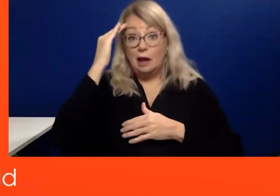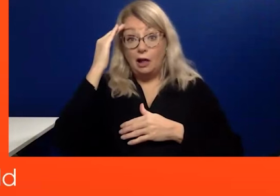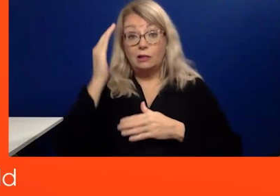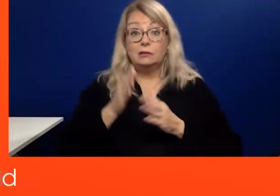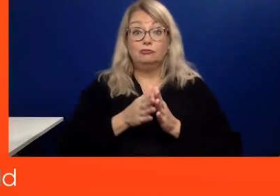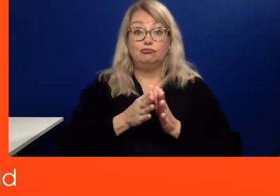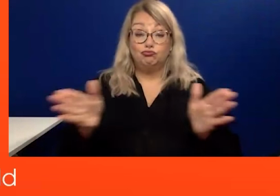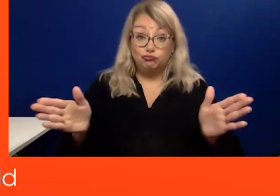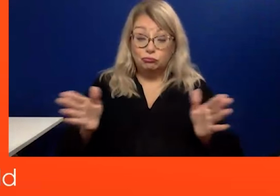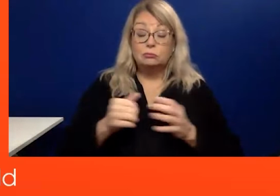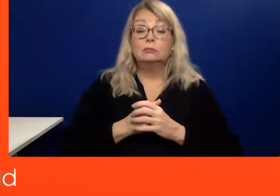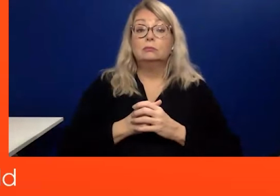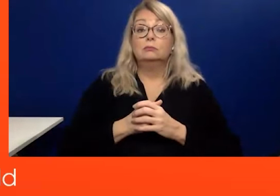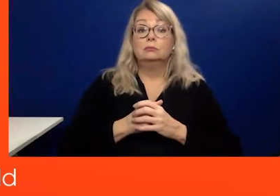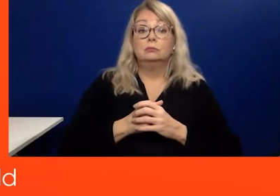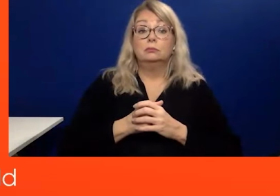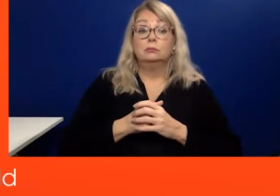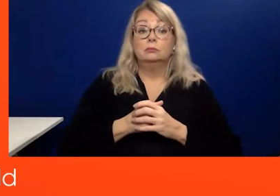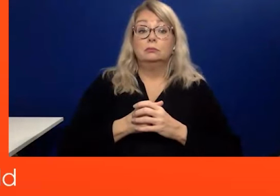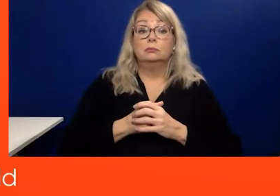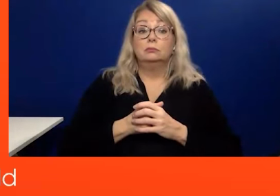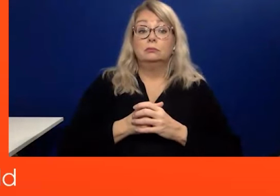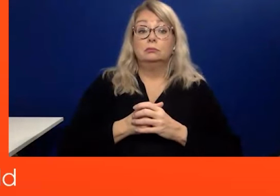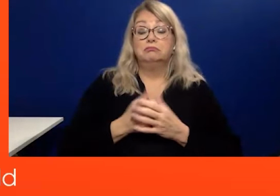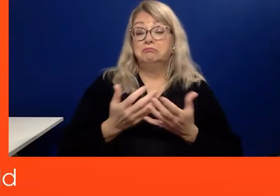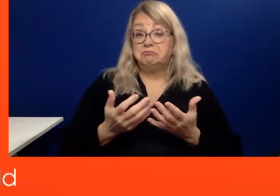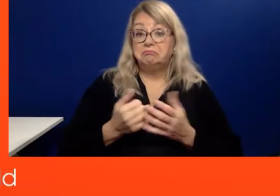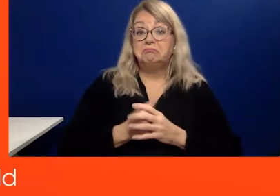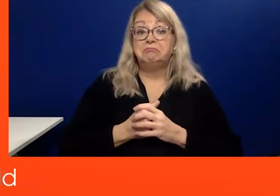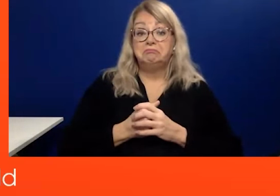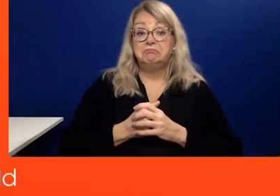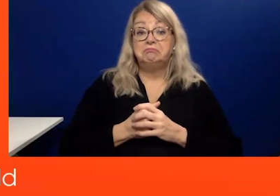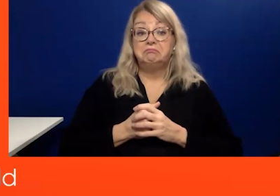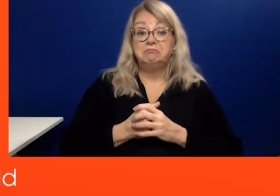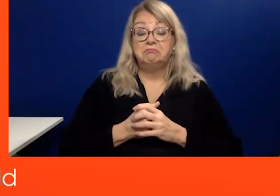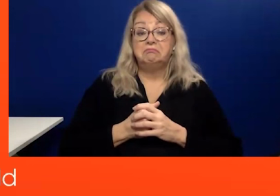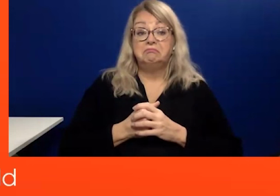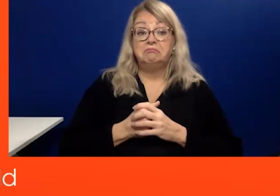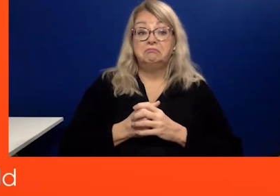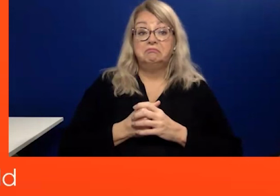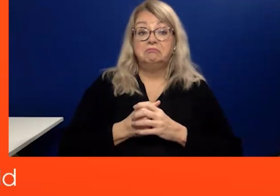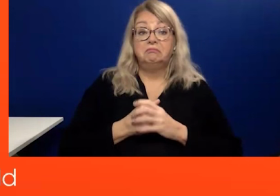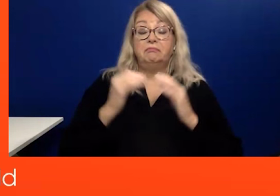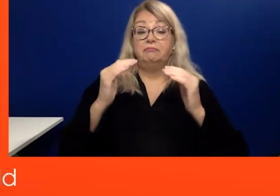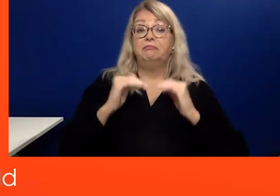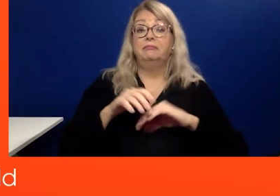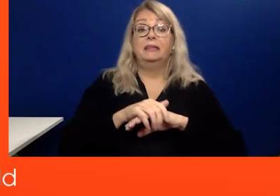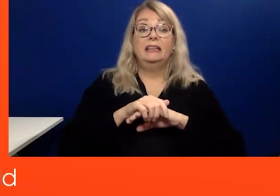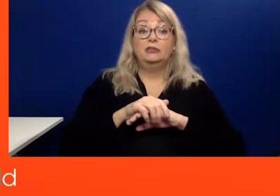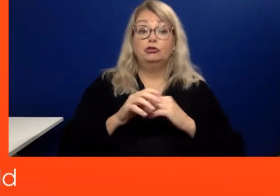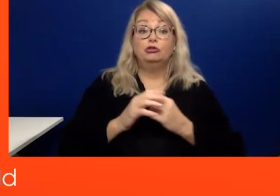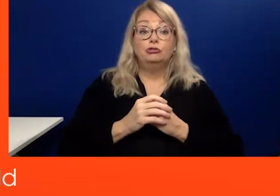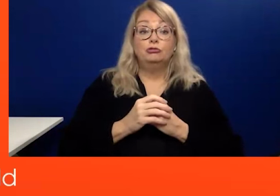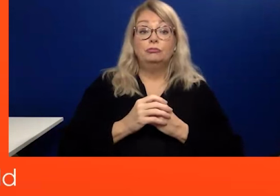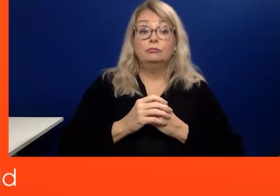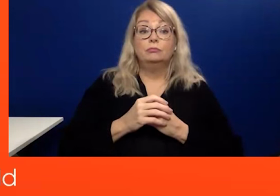that they could perform in that first 2 weeks of employment for an architect somewhere? How about English? I mentioned it